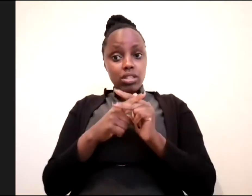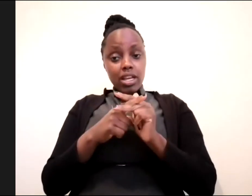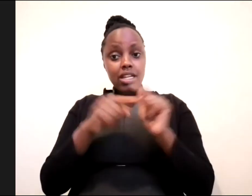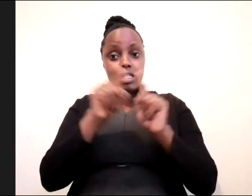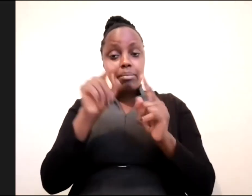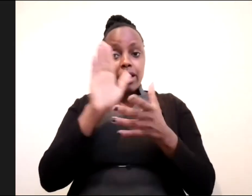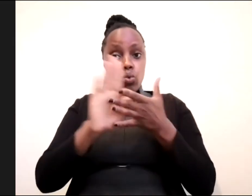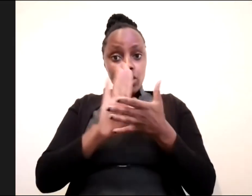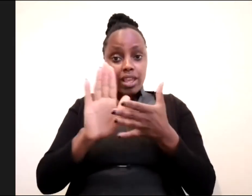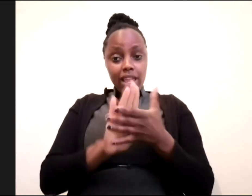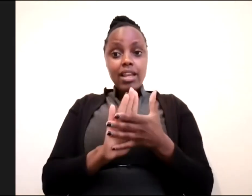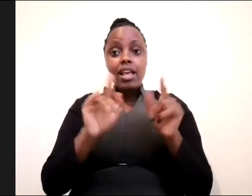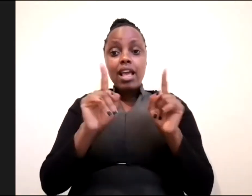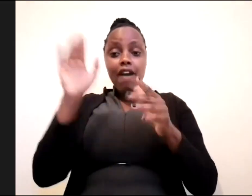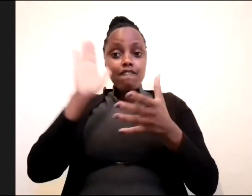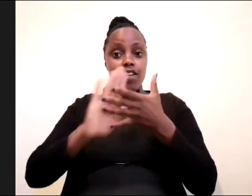as fast as possible.